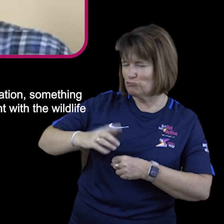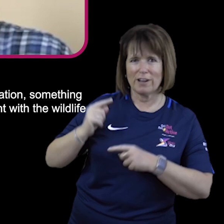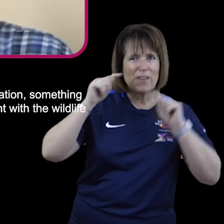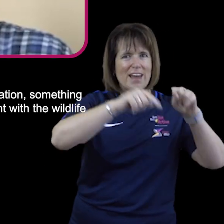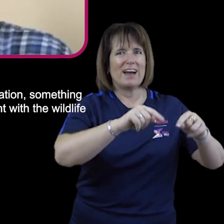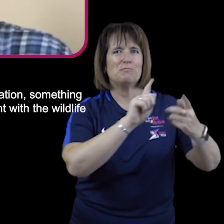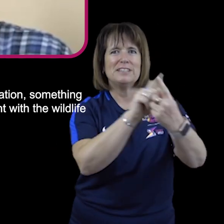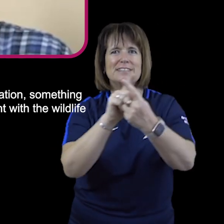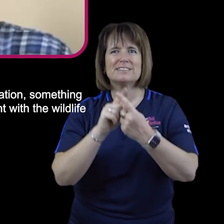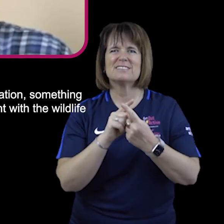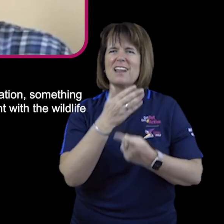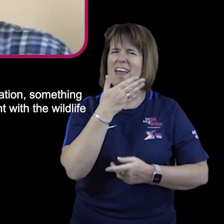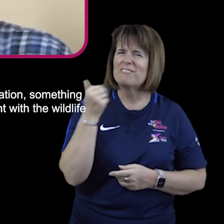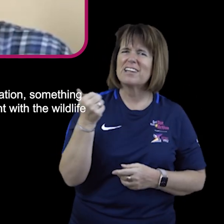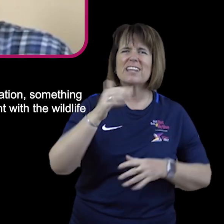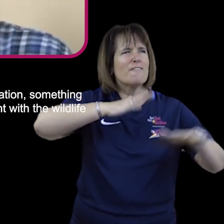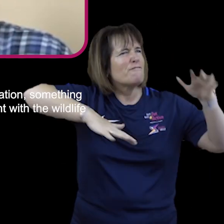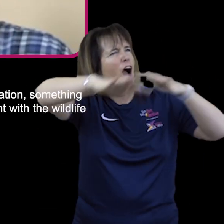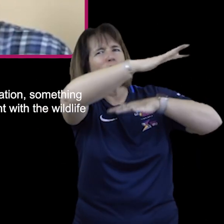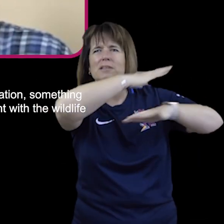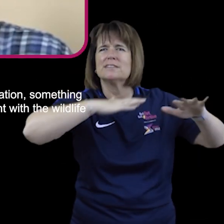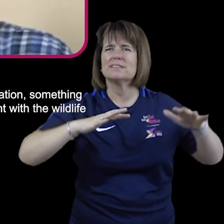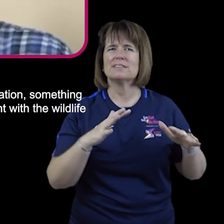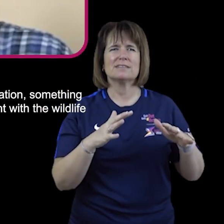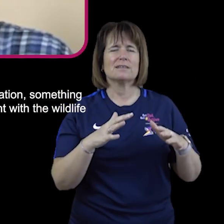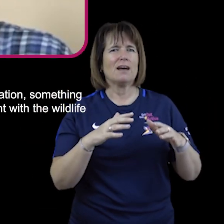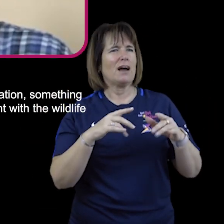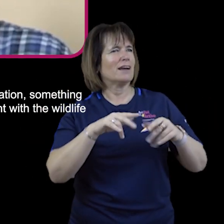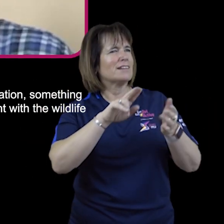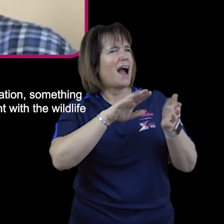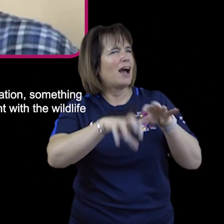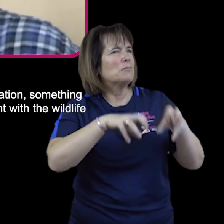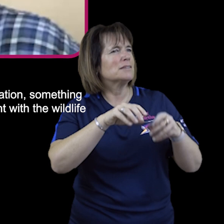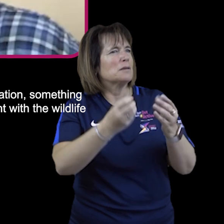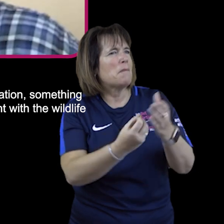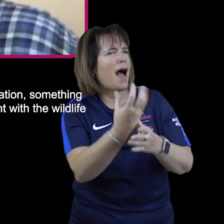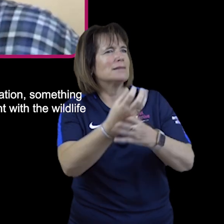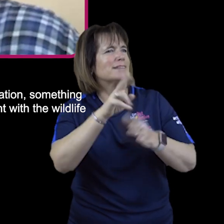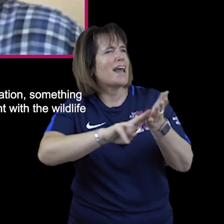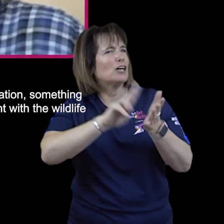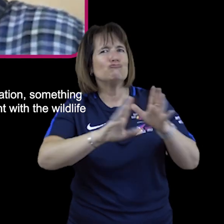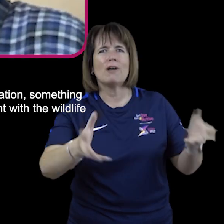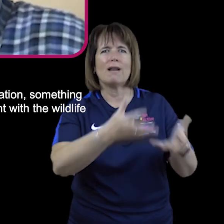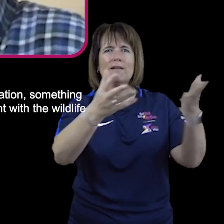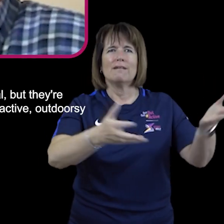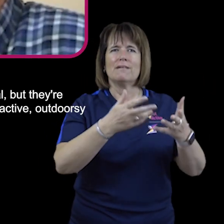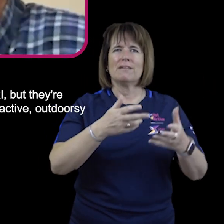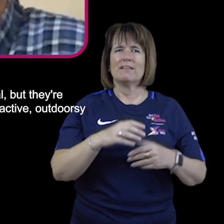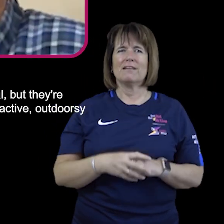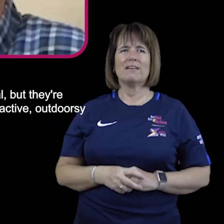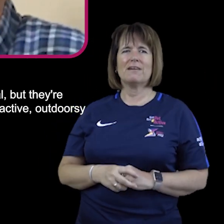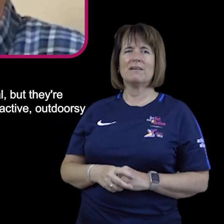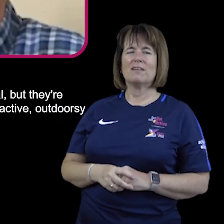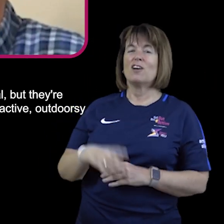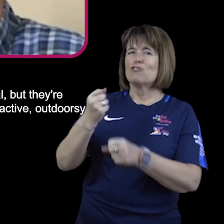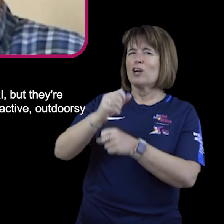with them in that kind of lovely nature environment with the wildlife and the plants and the space. And the space.